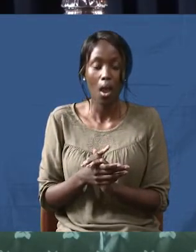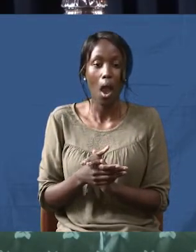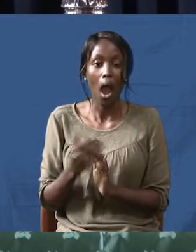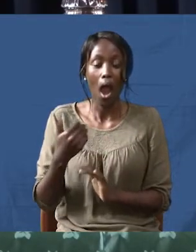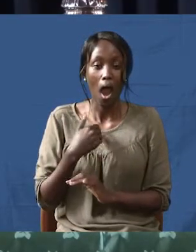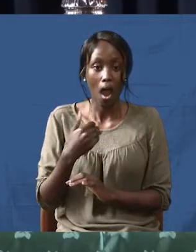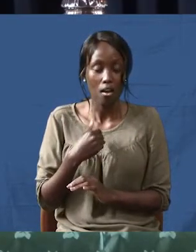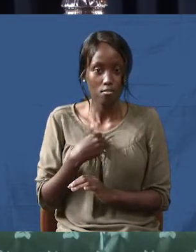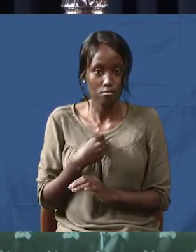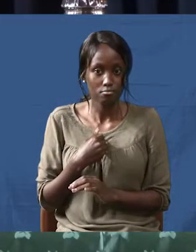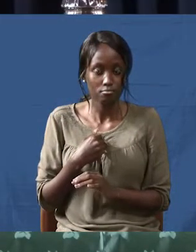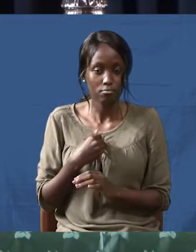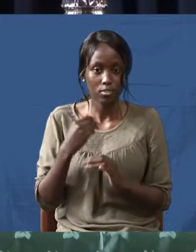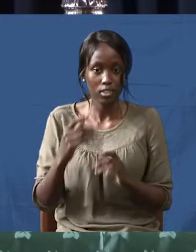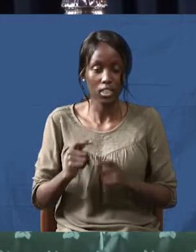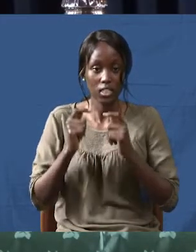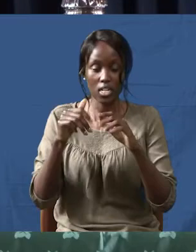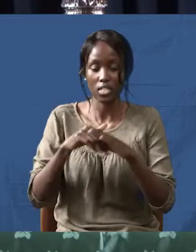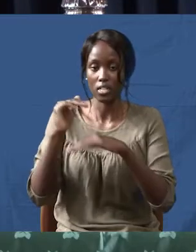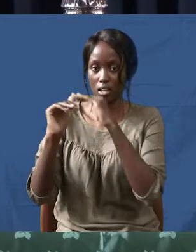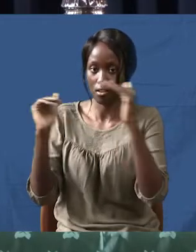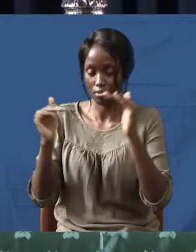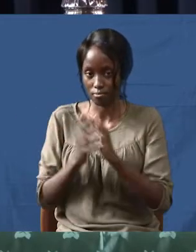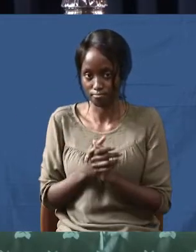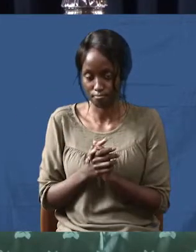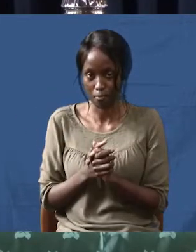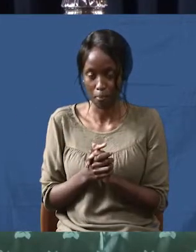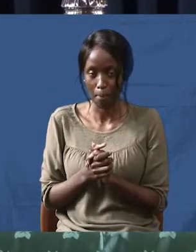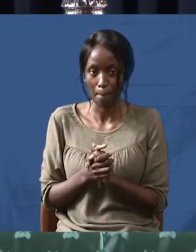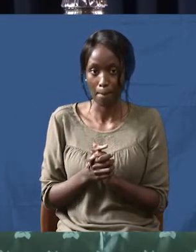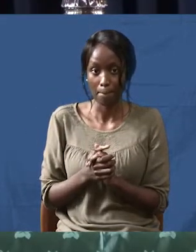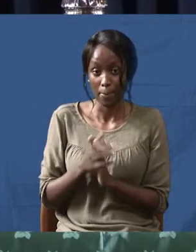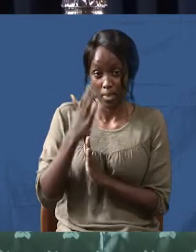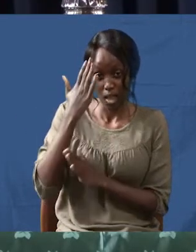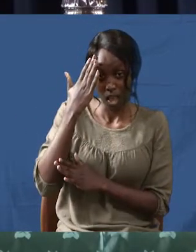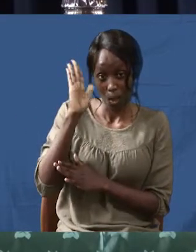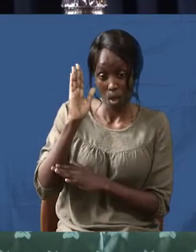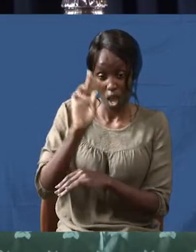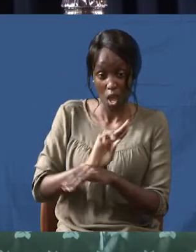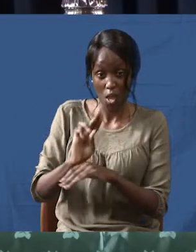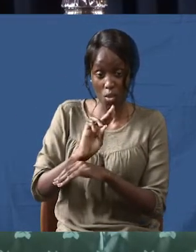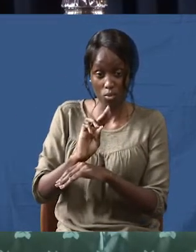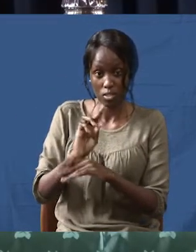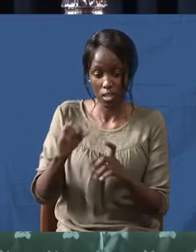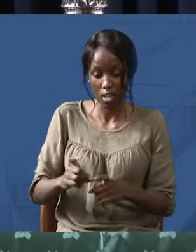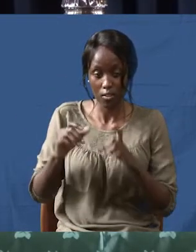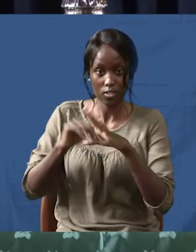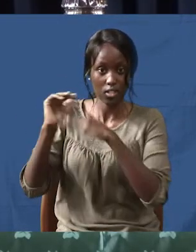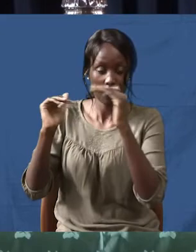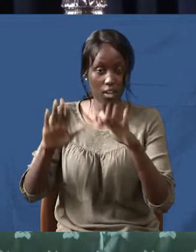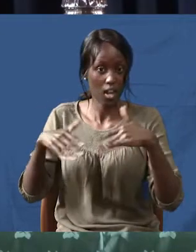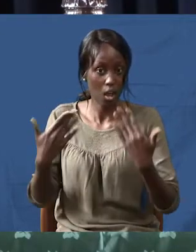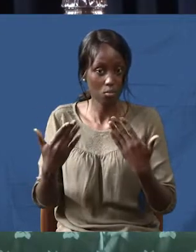heaven. We don't know how we are going to use our treasure in heaven after we are through with this life. But